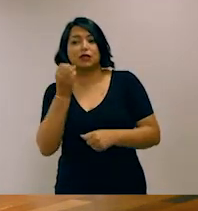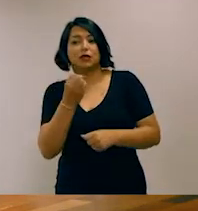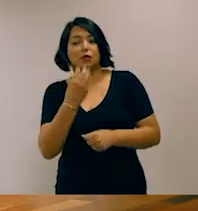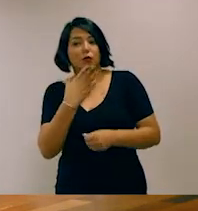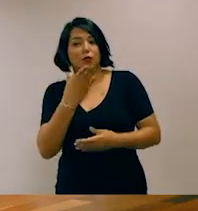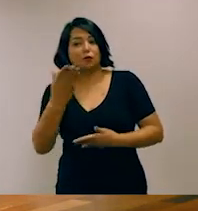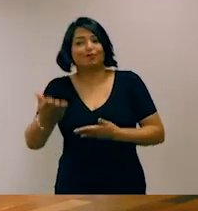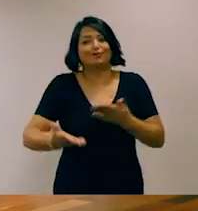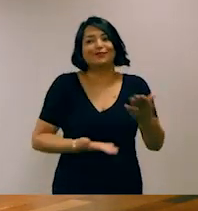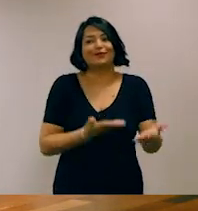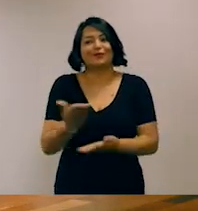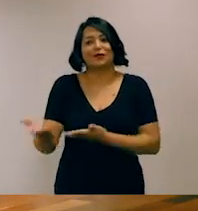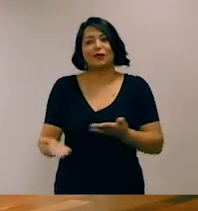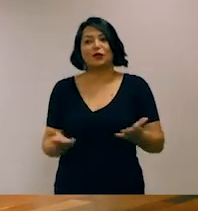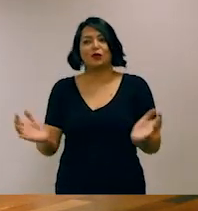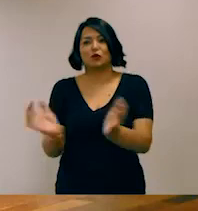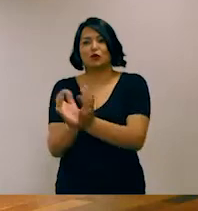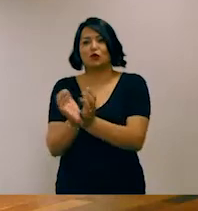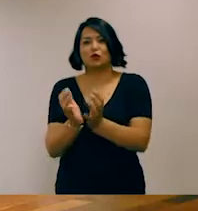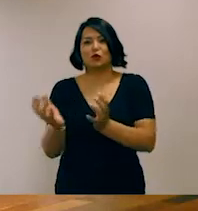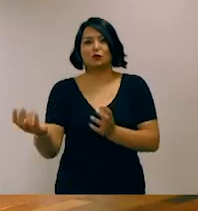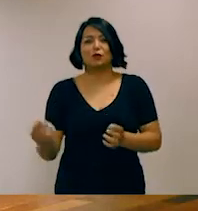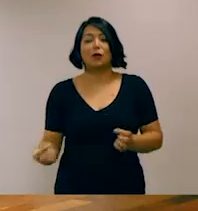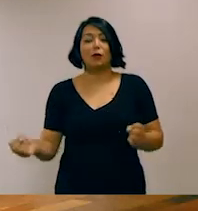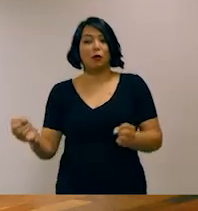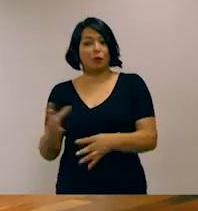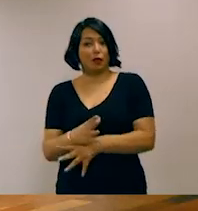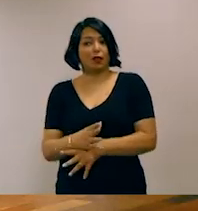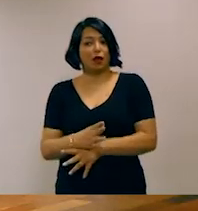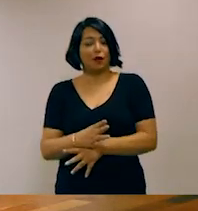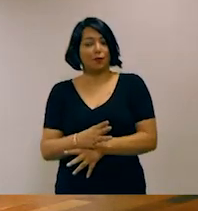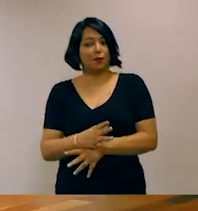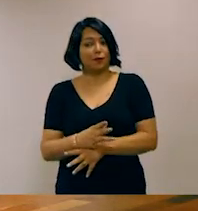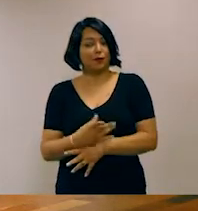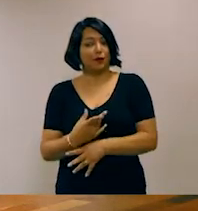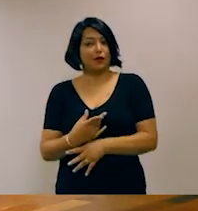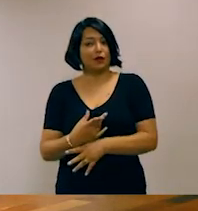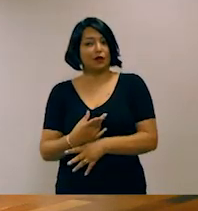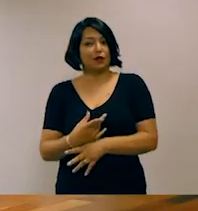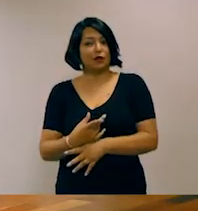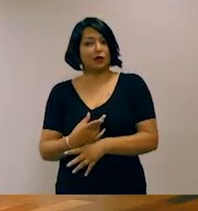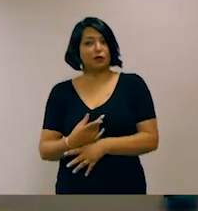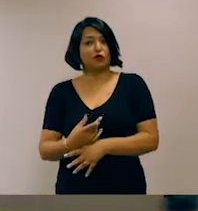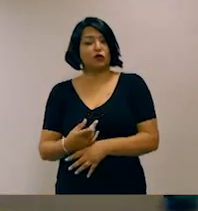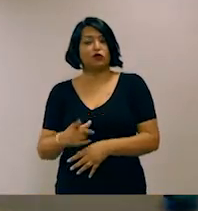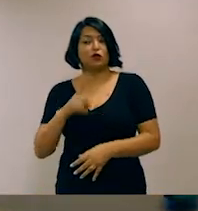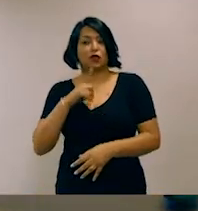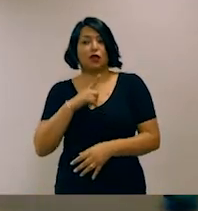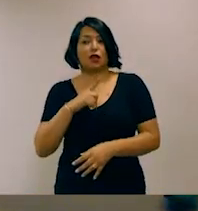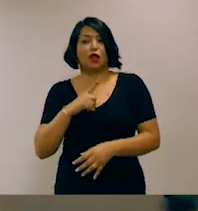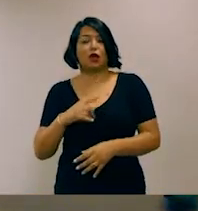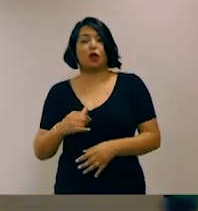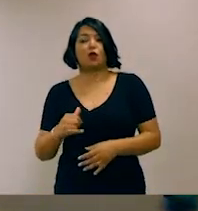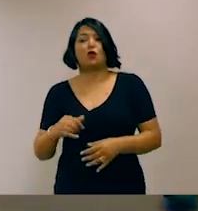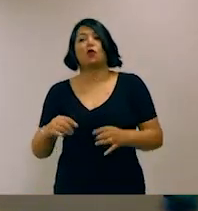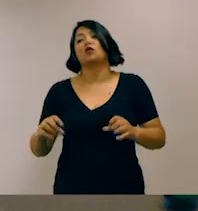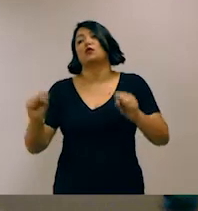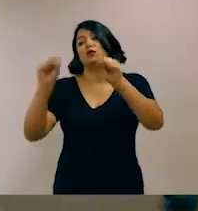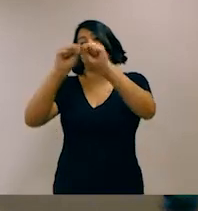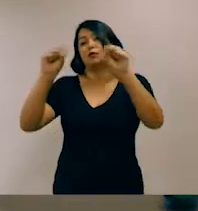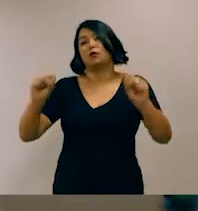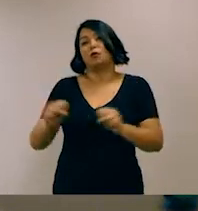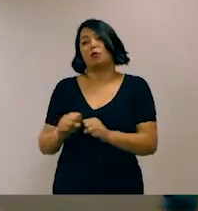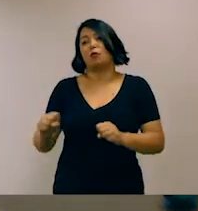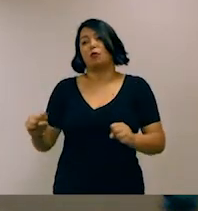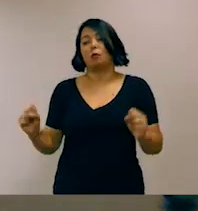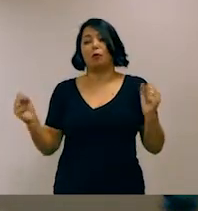this experience is good for you to change or to exchange among the agencies. And so when you have something